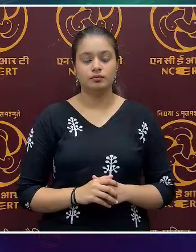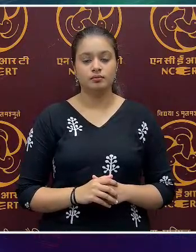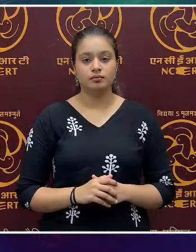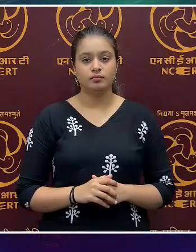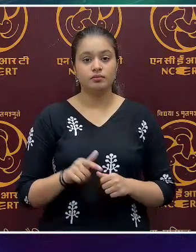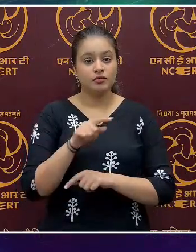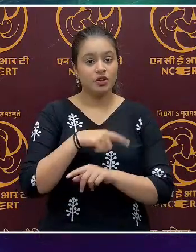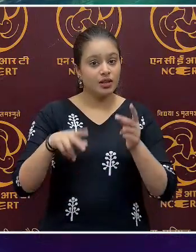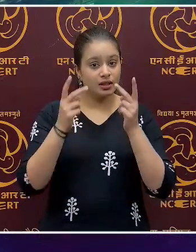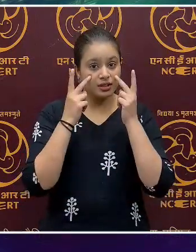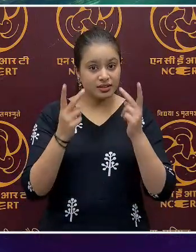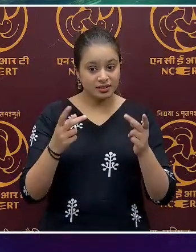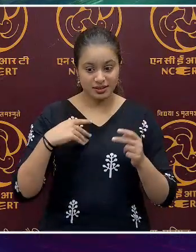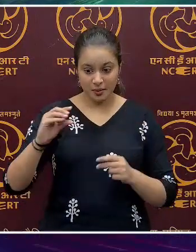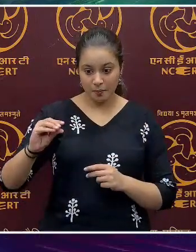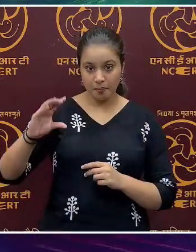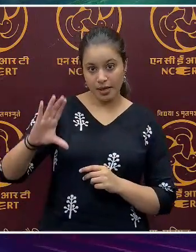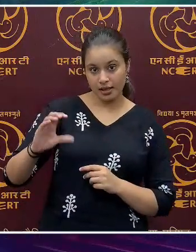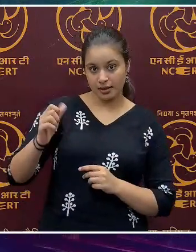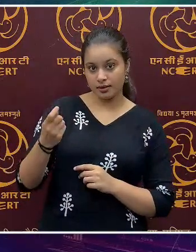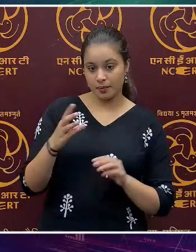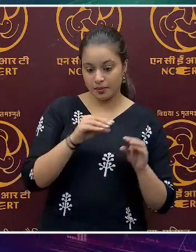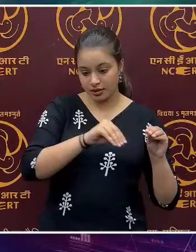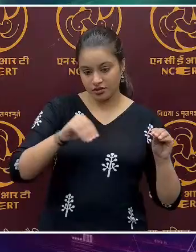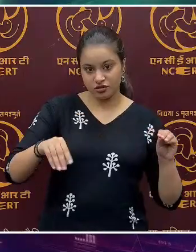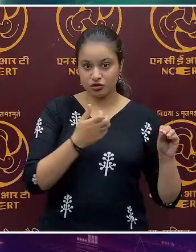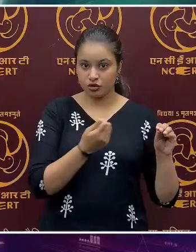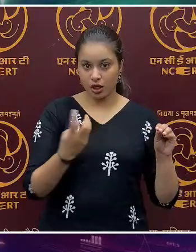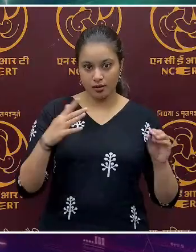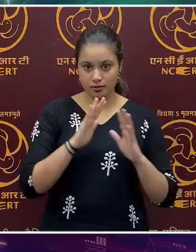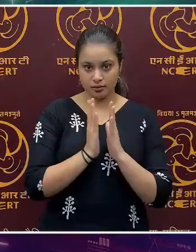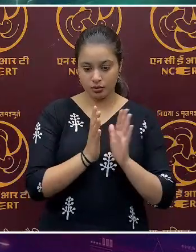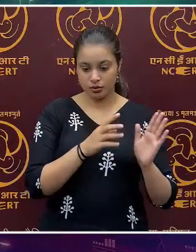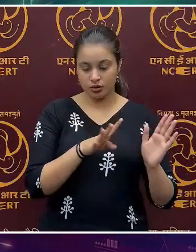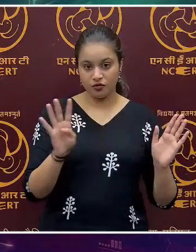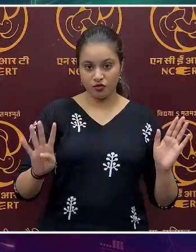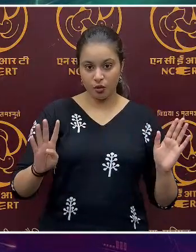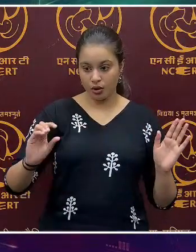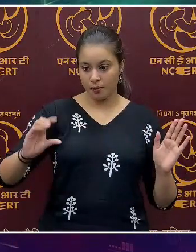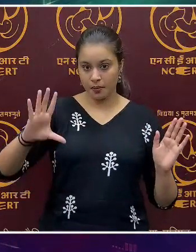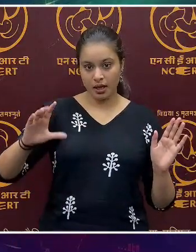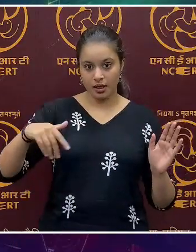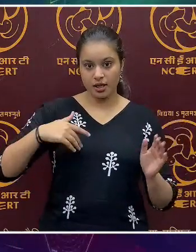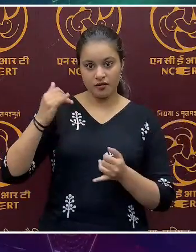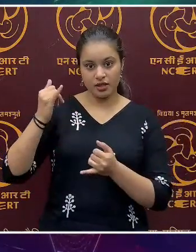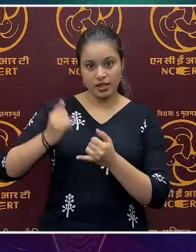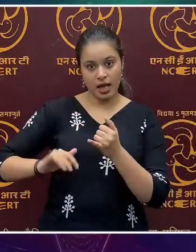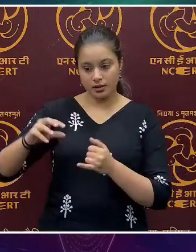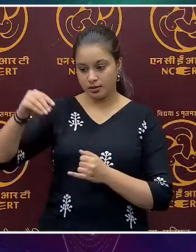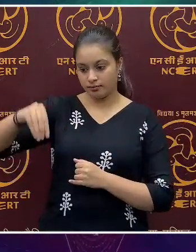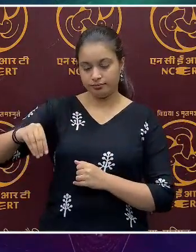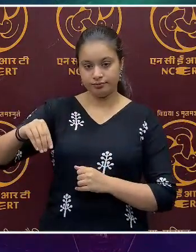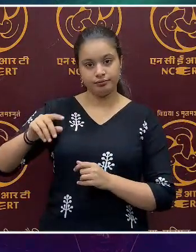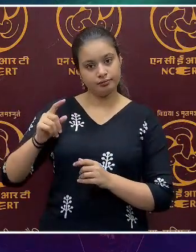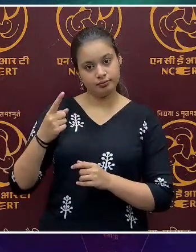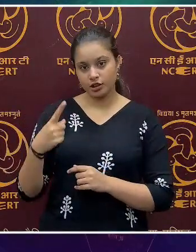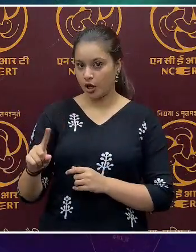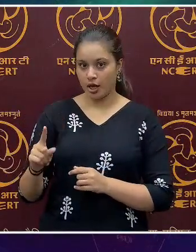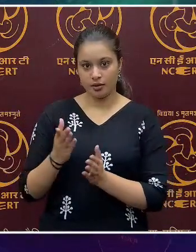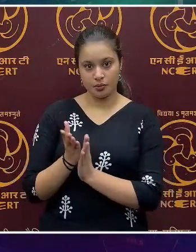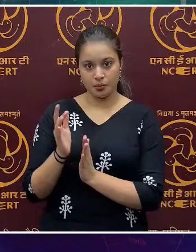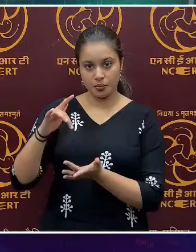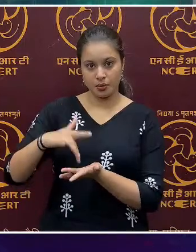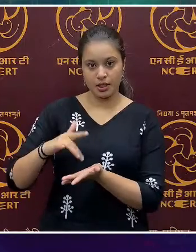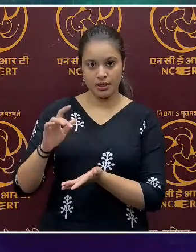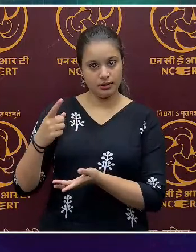As you can see, the greater number in this all 4-digit number, like 4 is placed in a correct